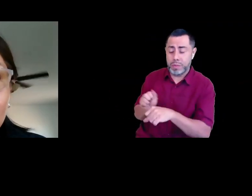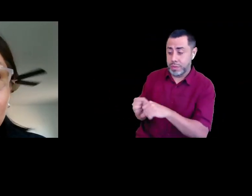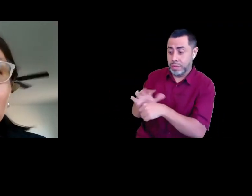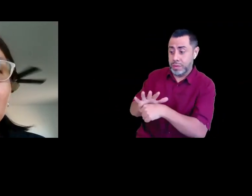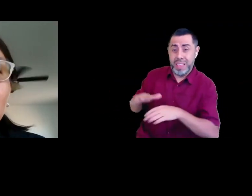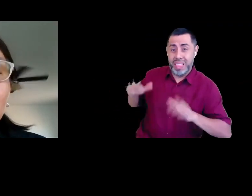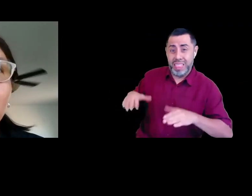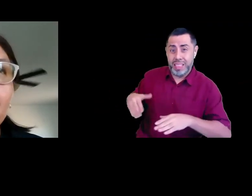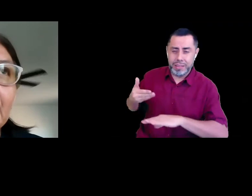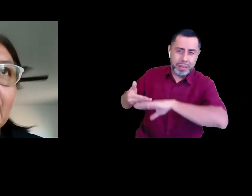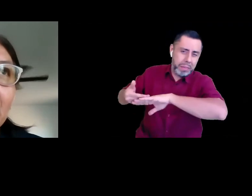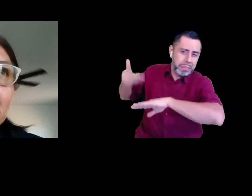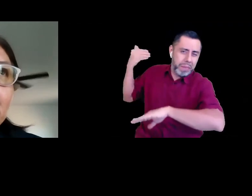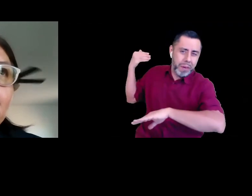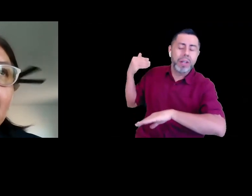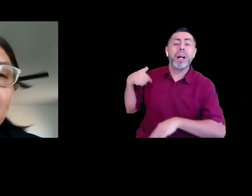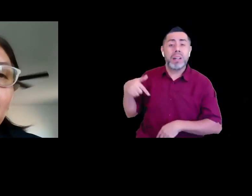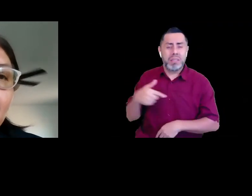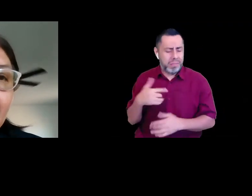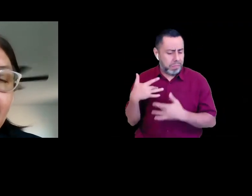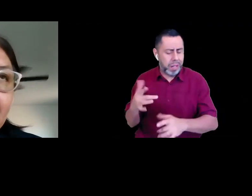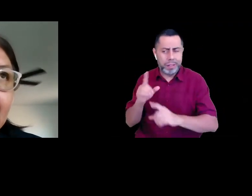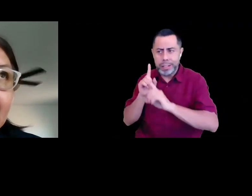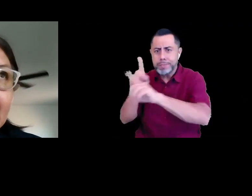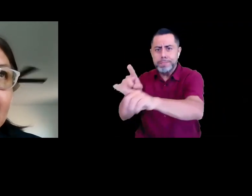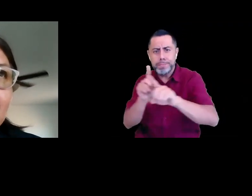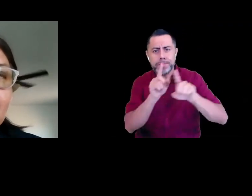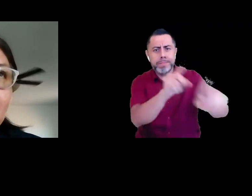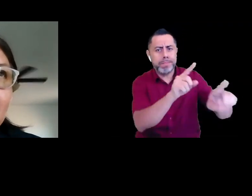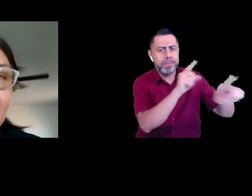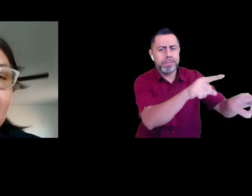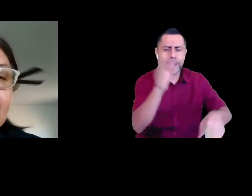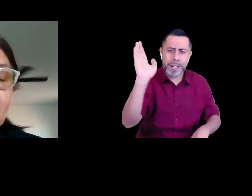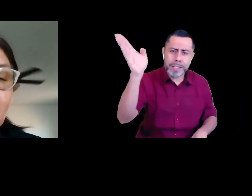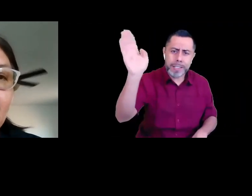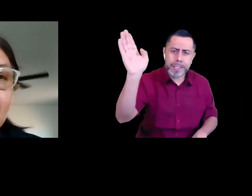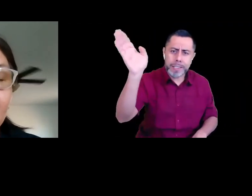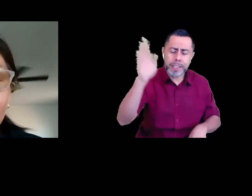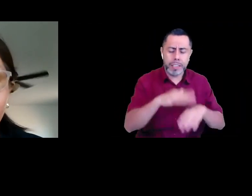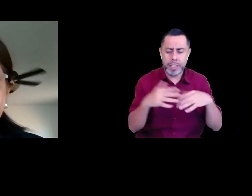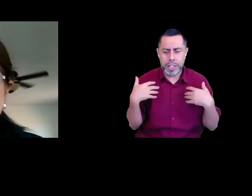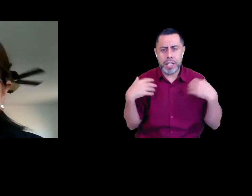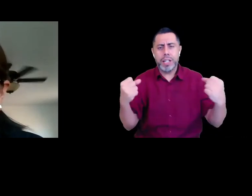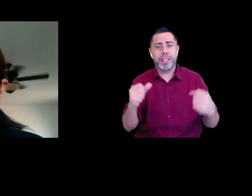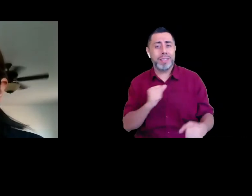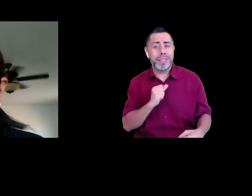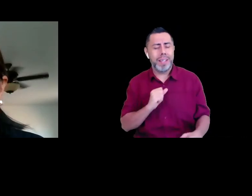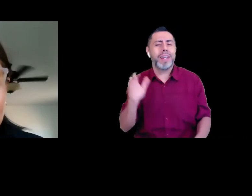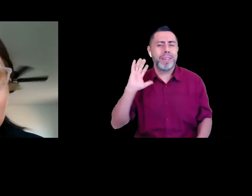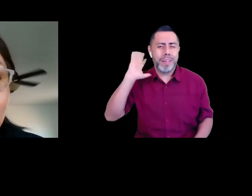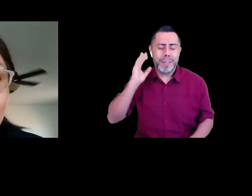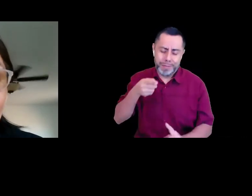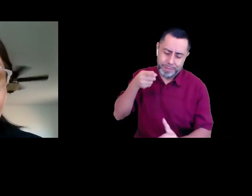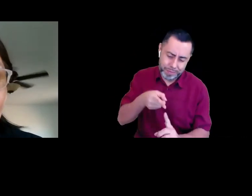schools, and we would, for me, I would do like oral health, like I said, to the Head Start, and